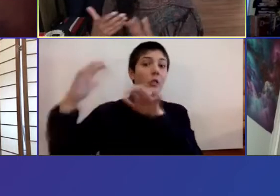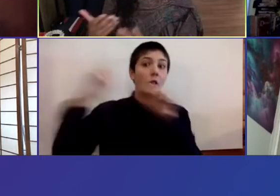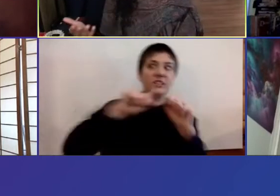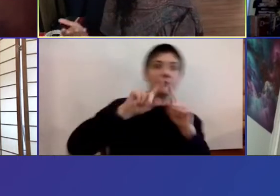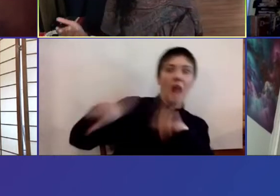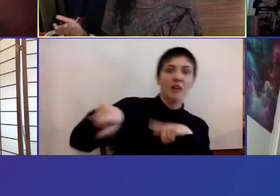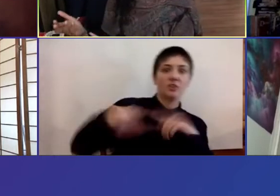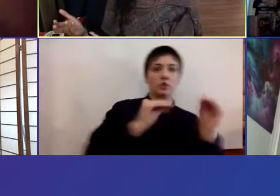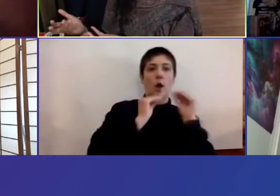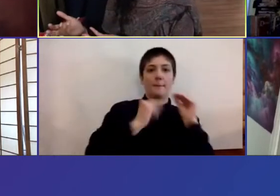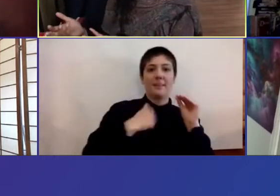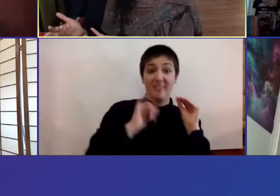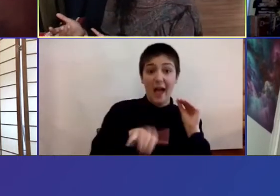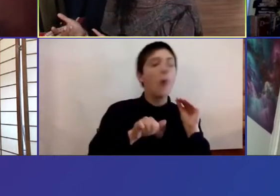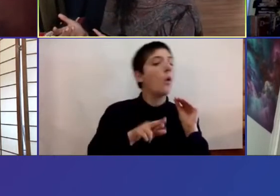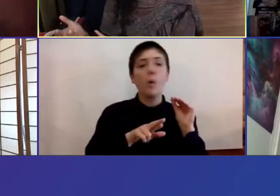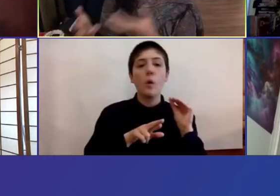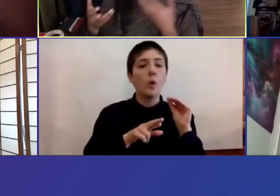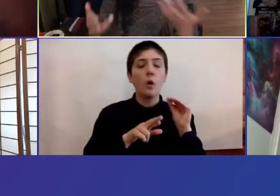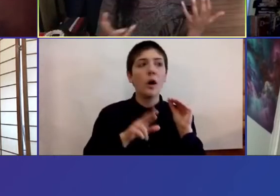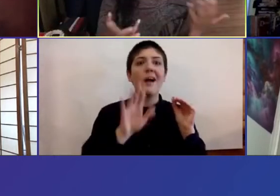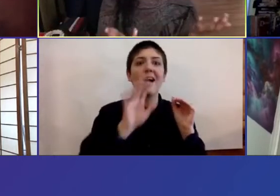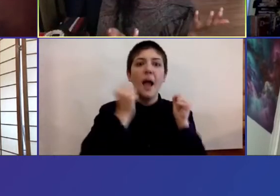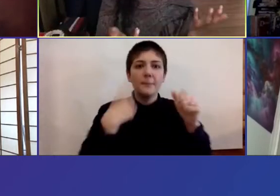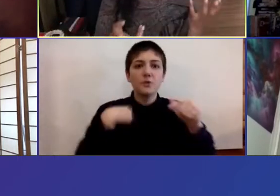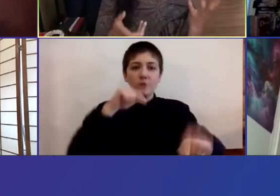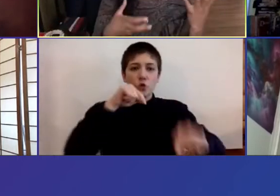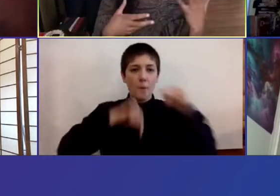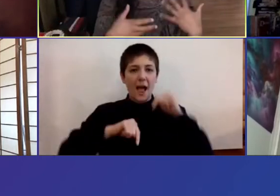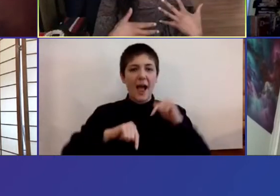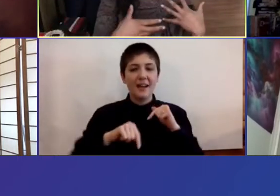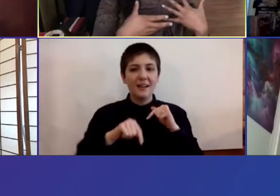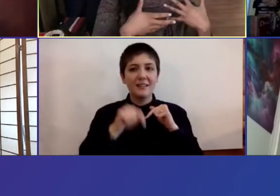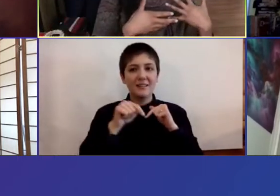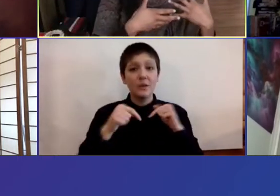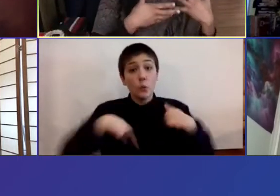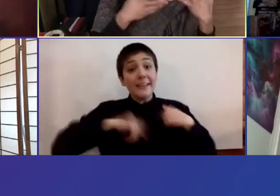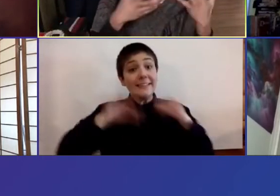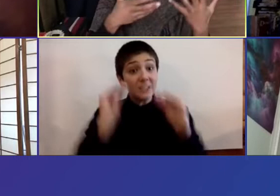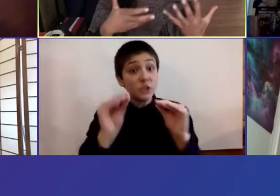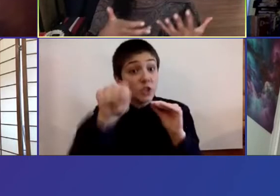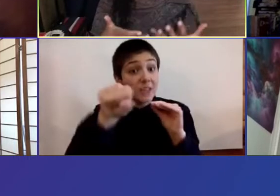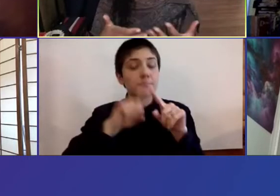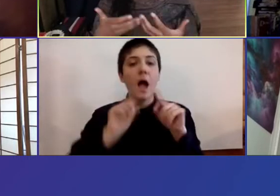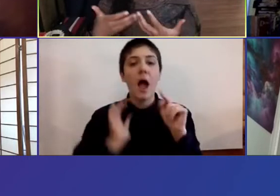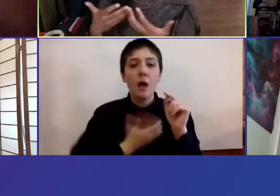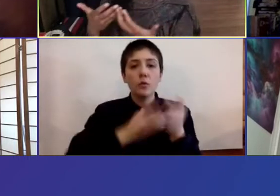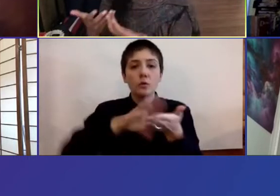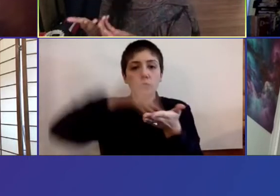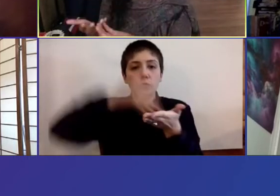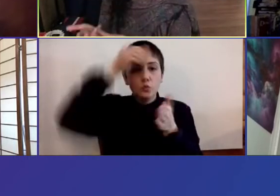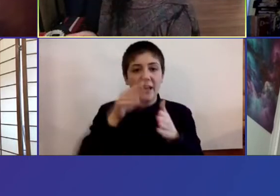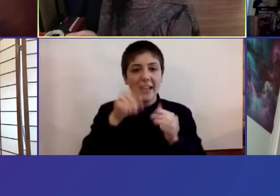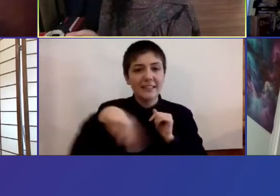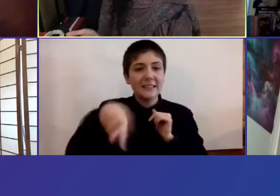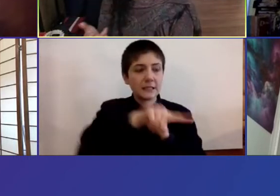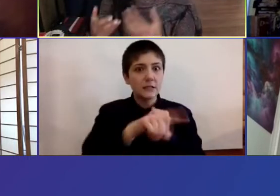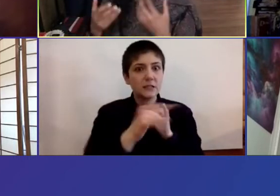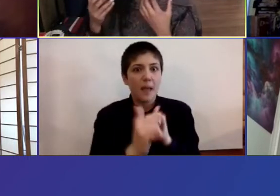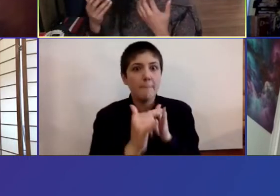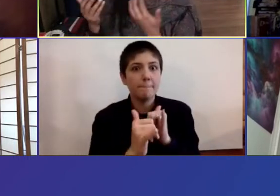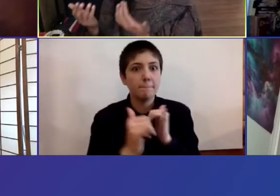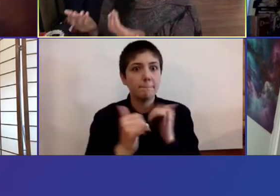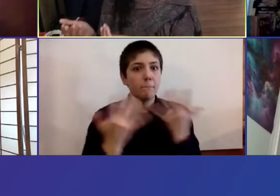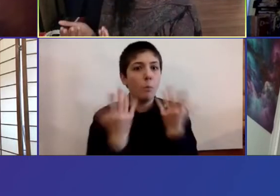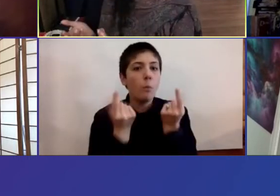and exploration that our students are doing, we're continuing to do to figure out what it is that we are passing down,